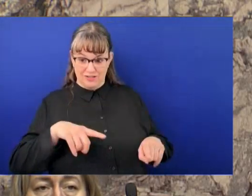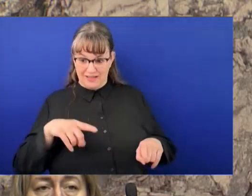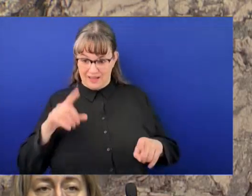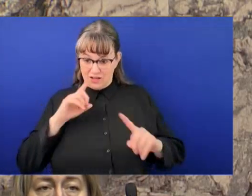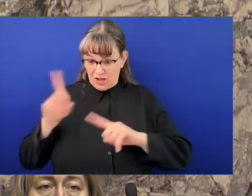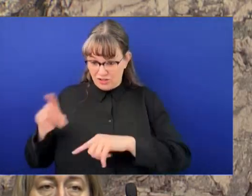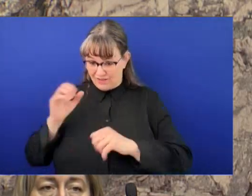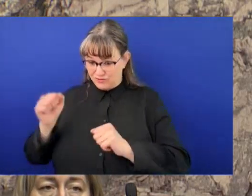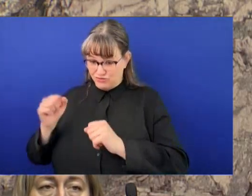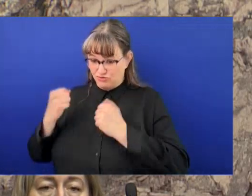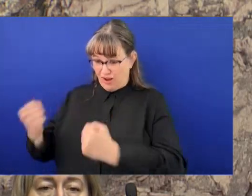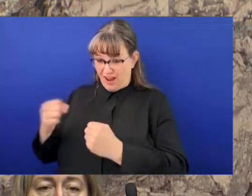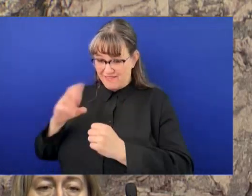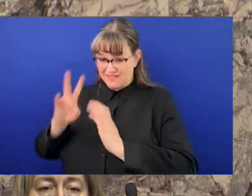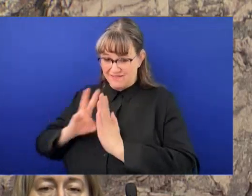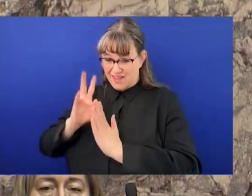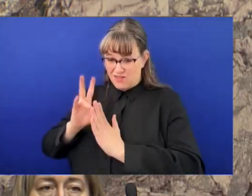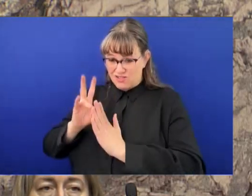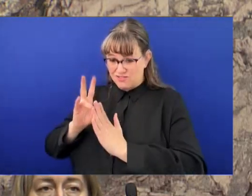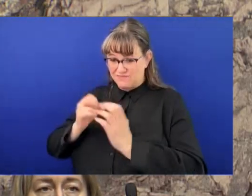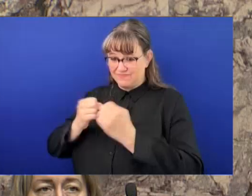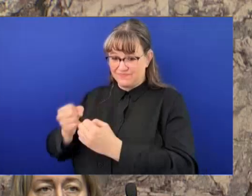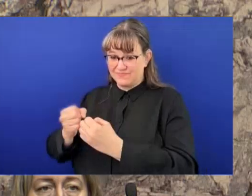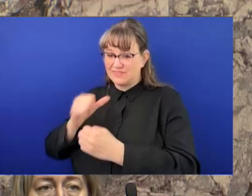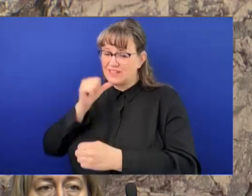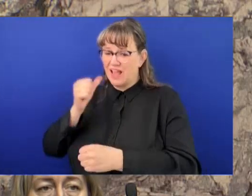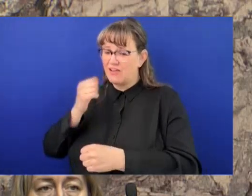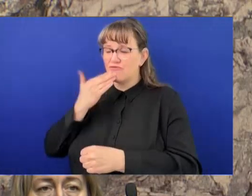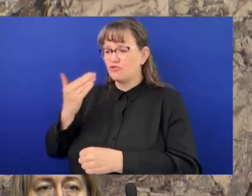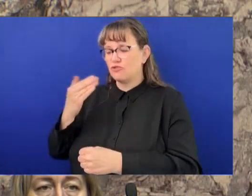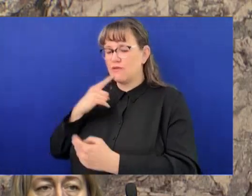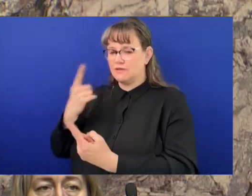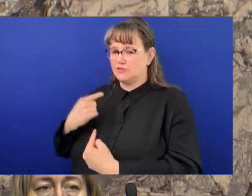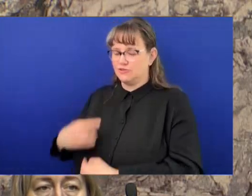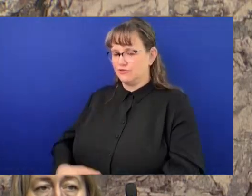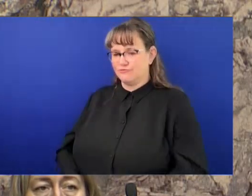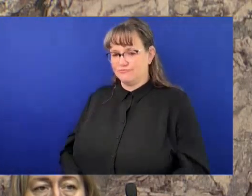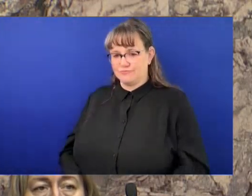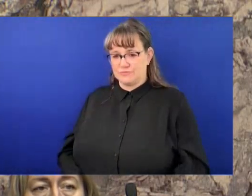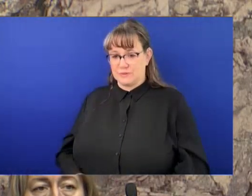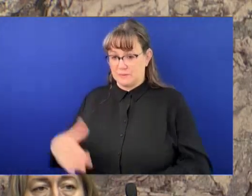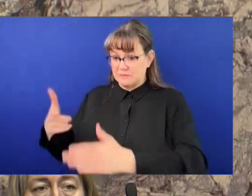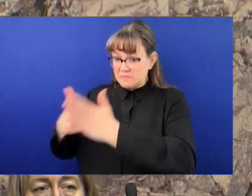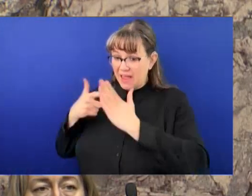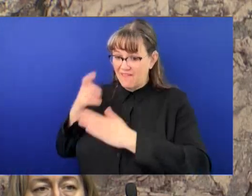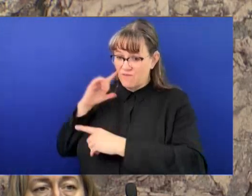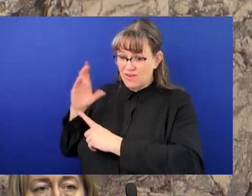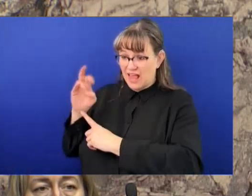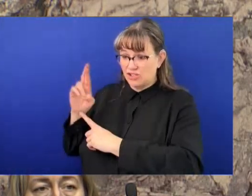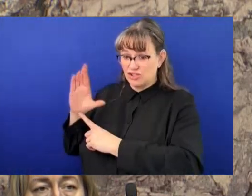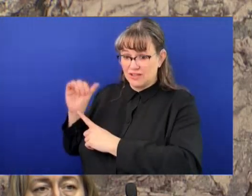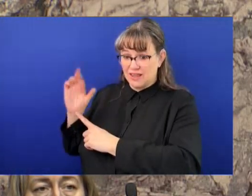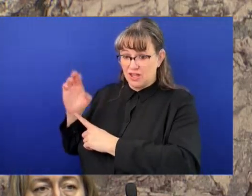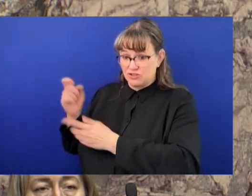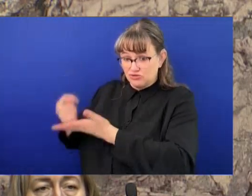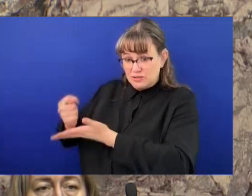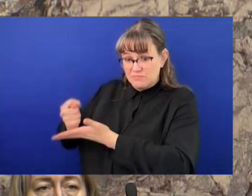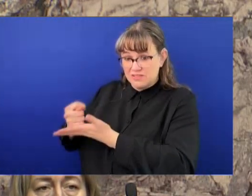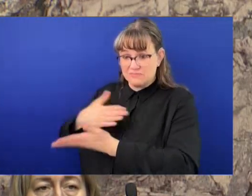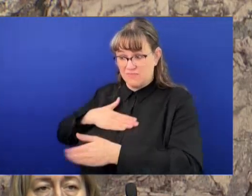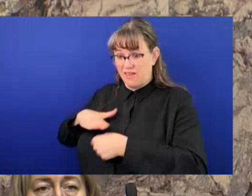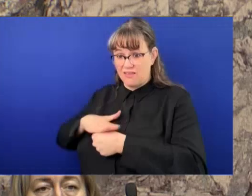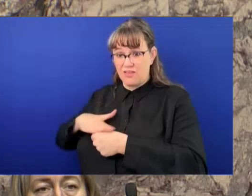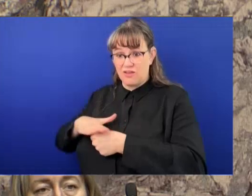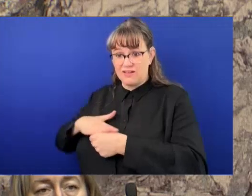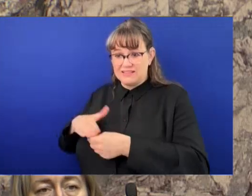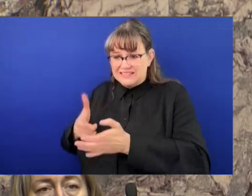East Kootenays isn't just urgent, it's at the breaking point. Over 3,600 cancer treatments are needed treatments are needed in that area